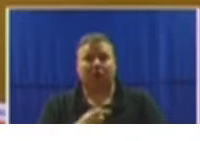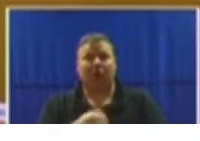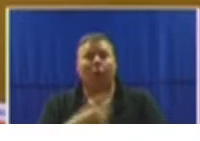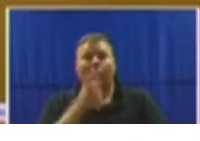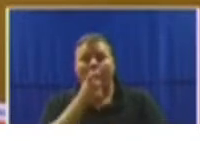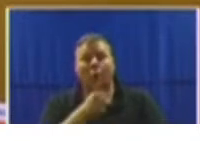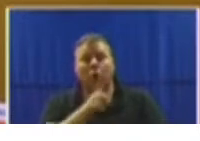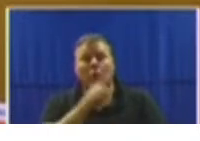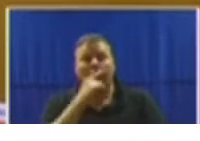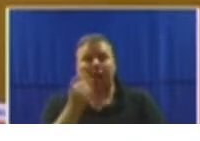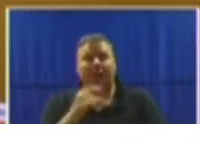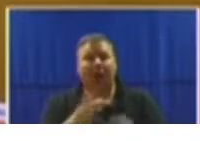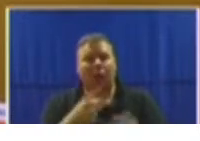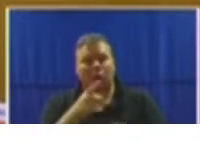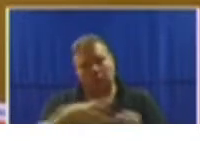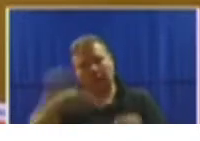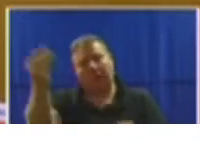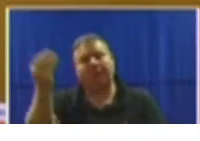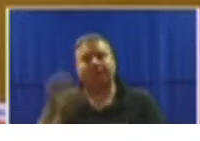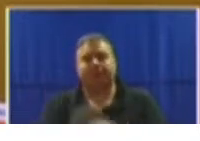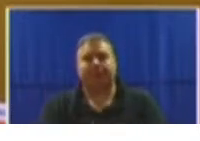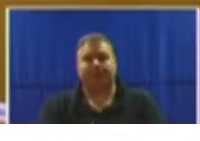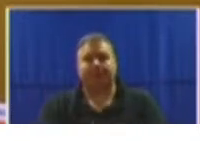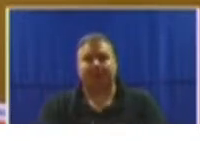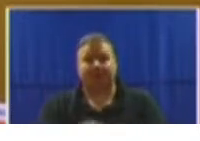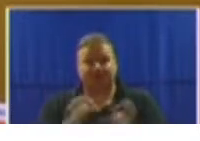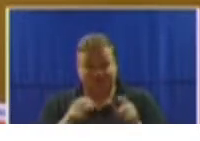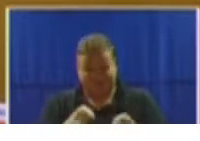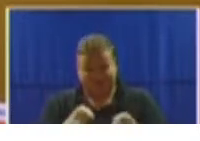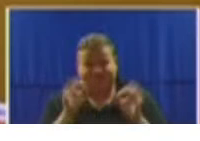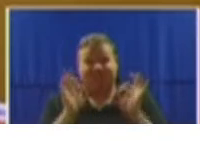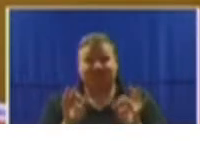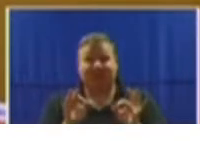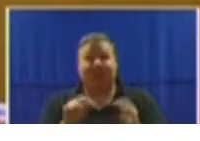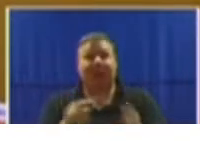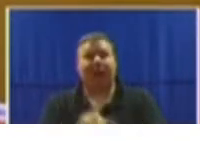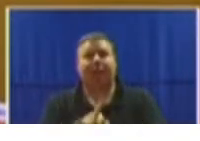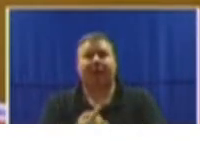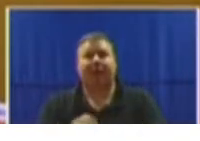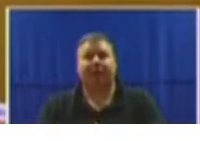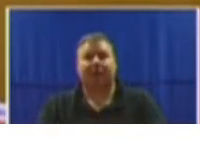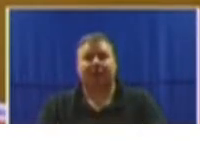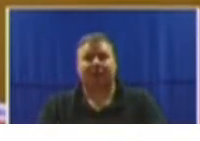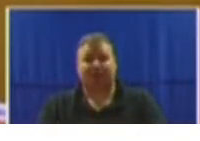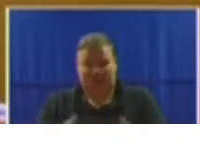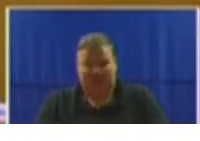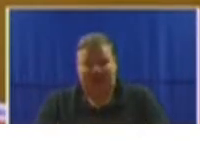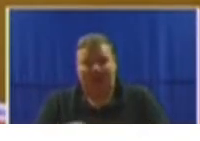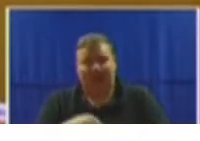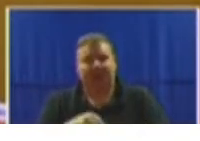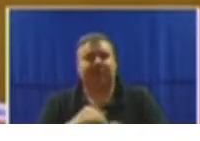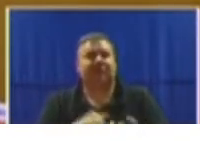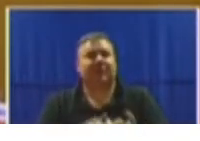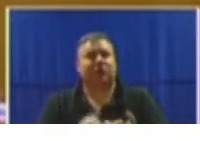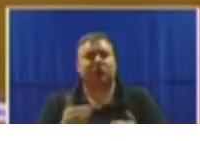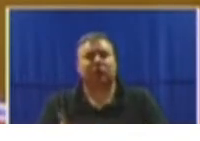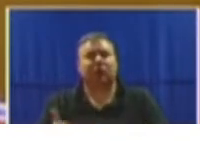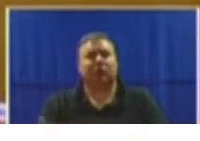session. Yes, honorable members, that is exactly what is going to happen right here in this session. Thank